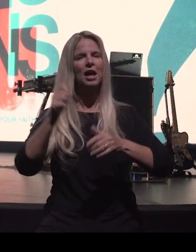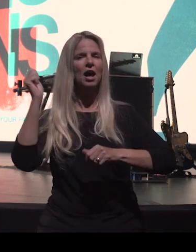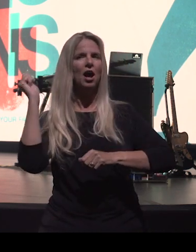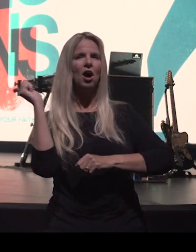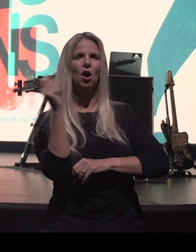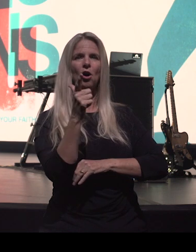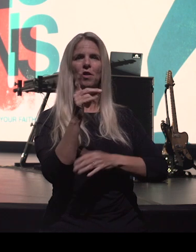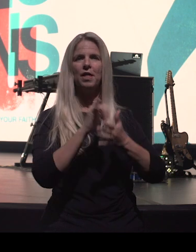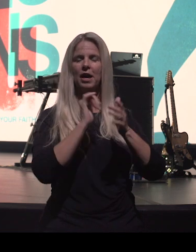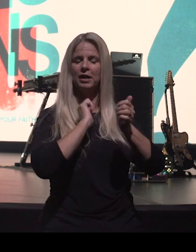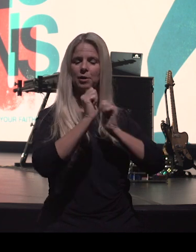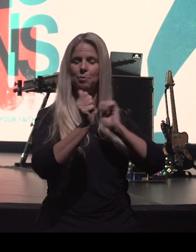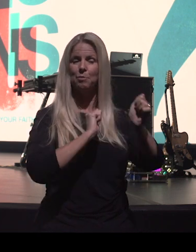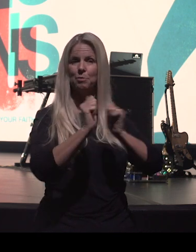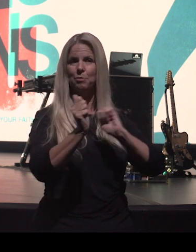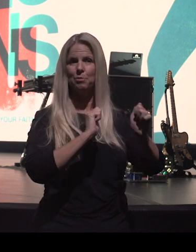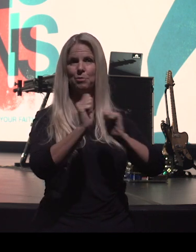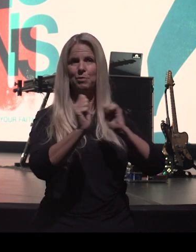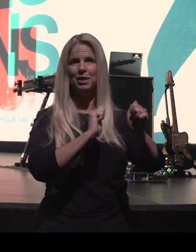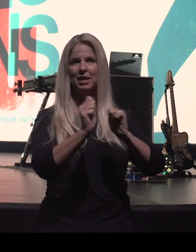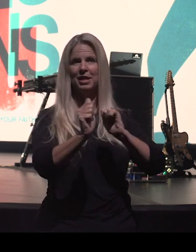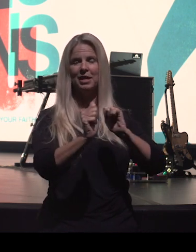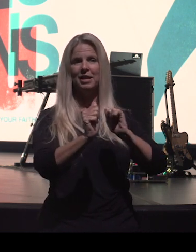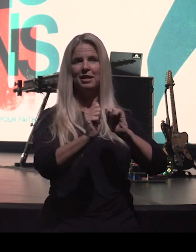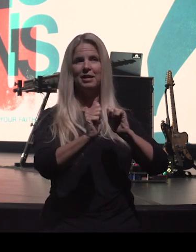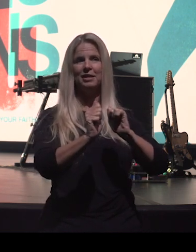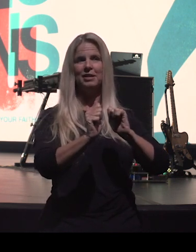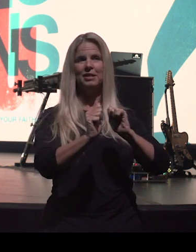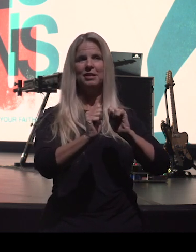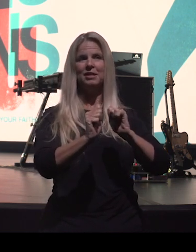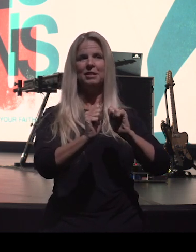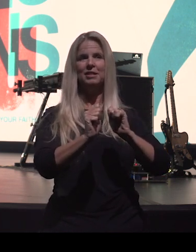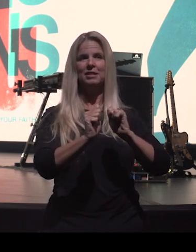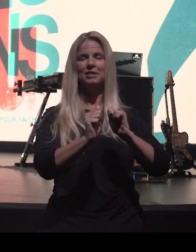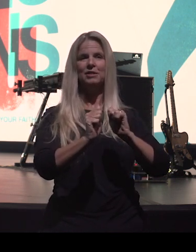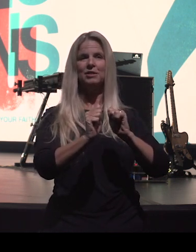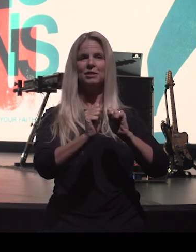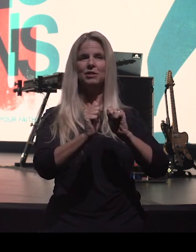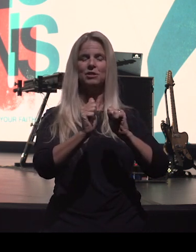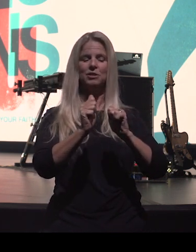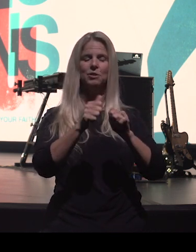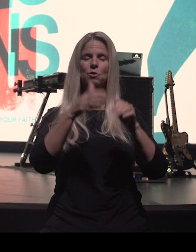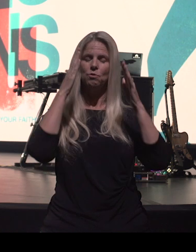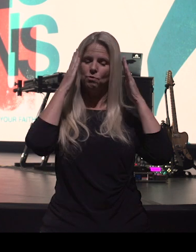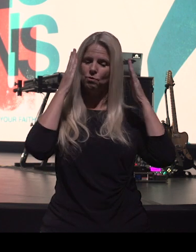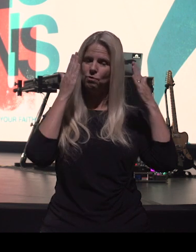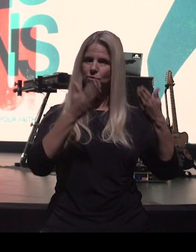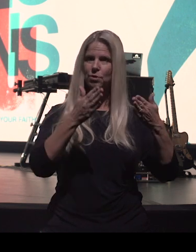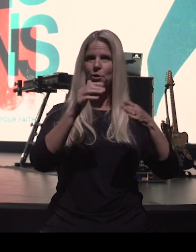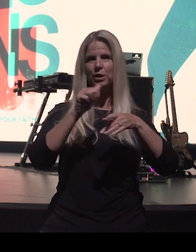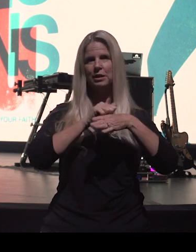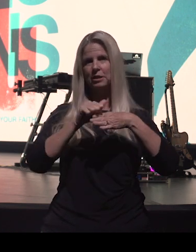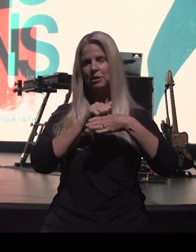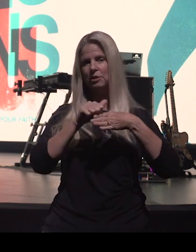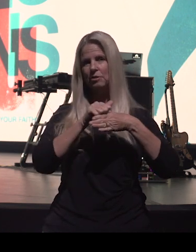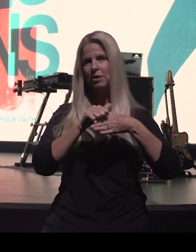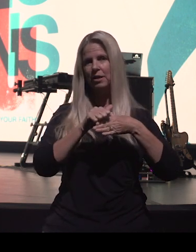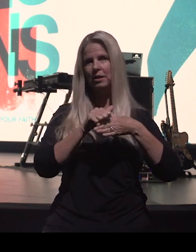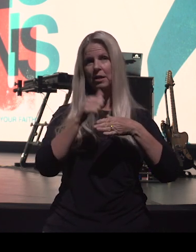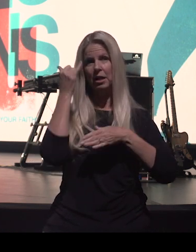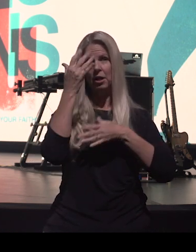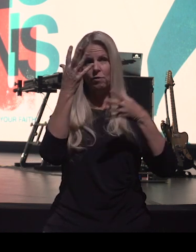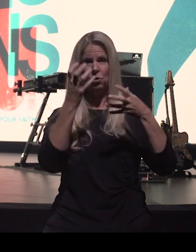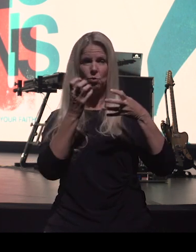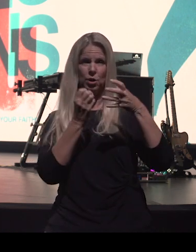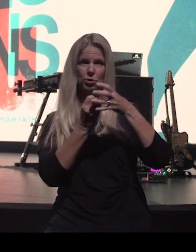everyone that competes in the games goes into strict training. So he's like, if you want to grow in your faith, you